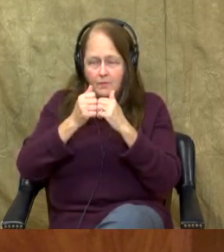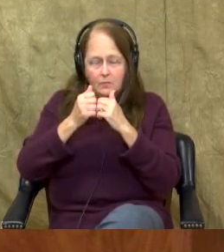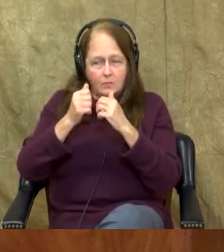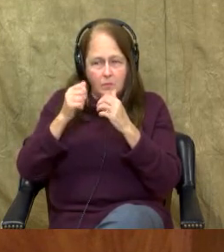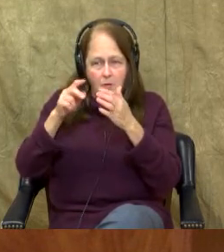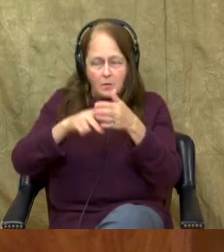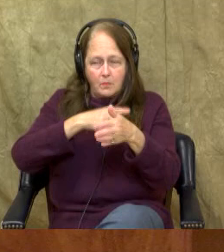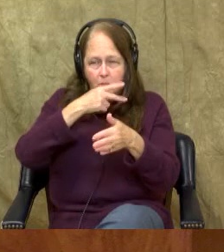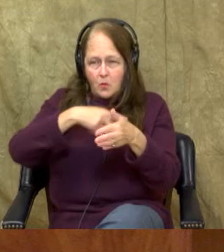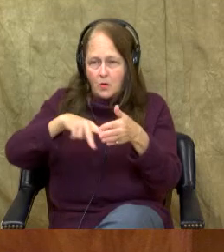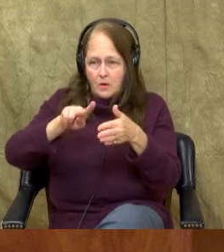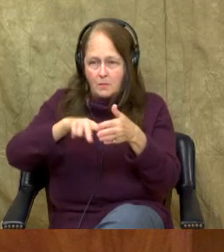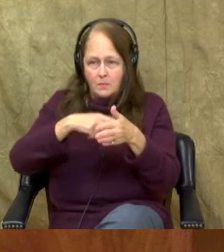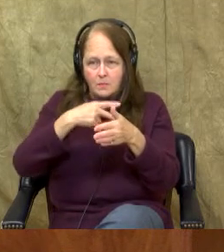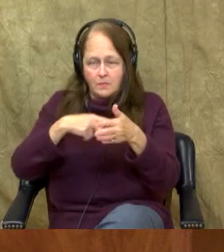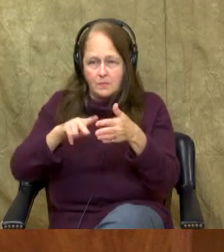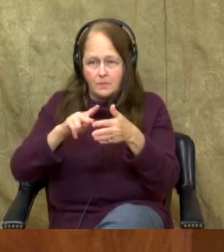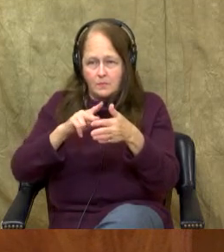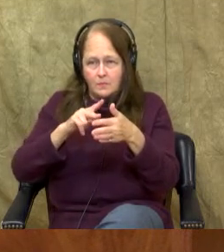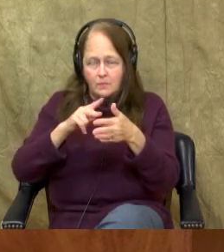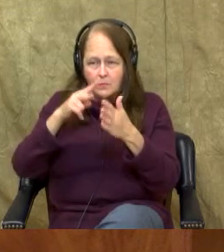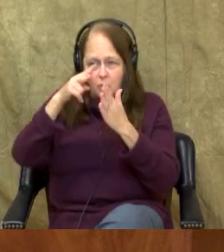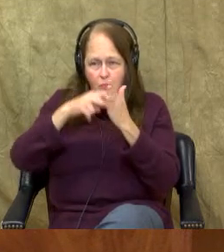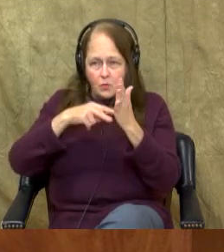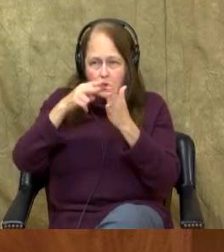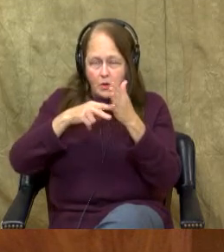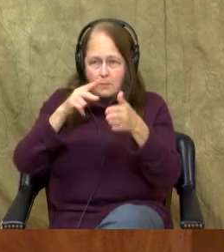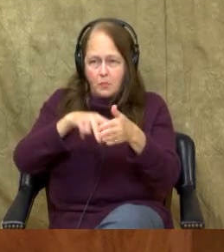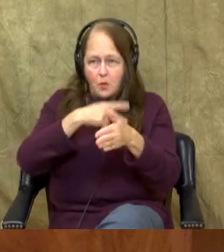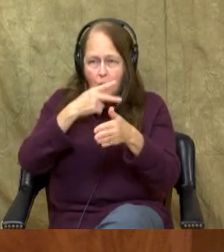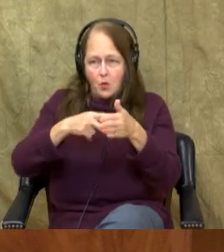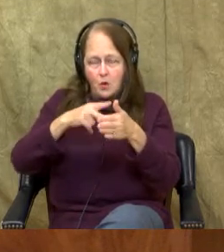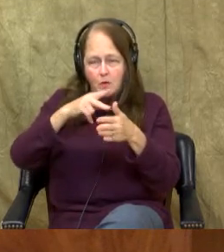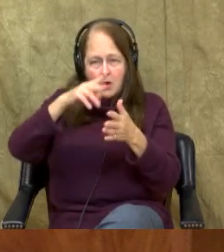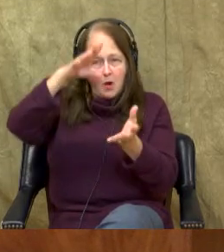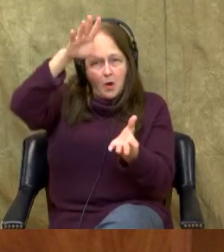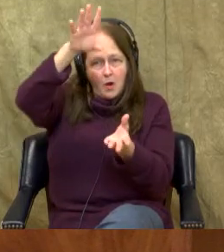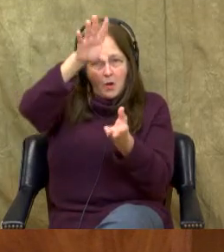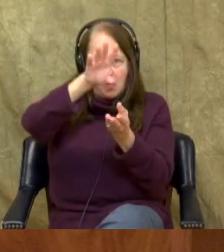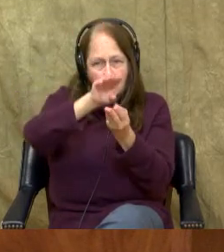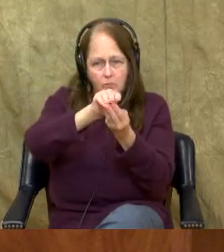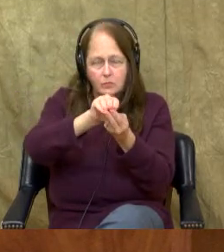structure? Well, the first thing we did, we read the poem in its entirety.